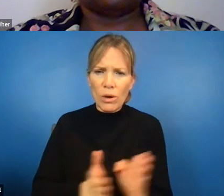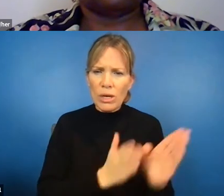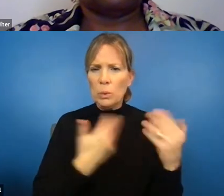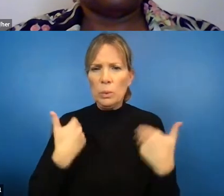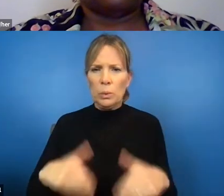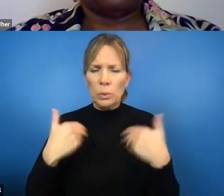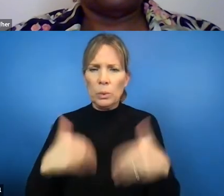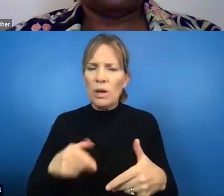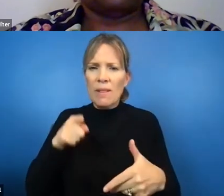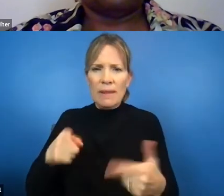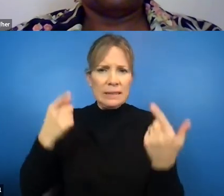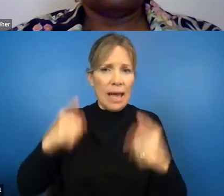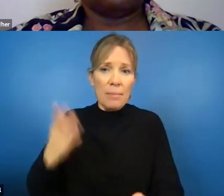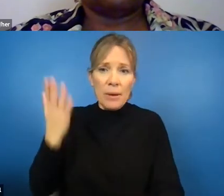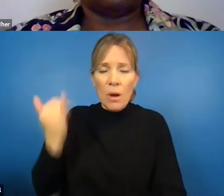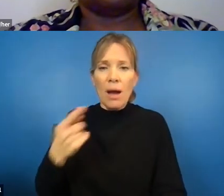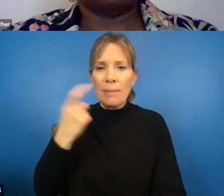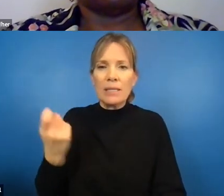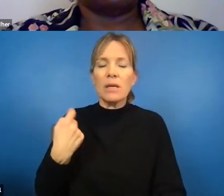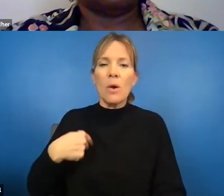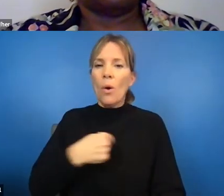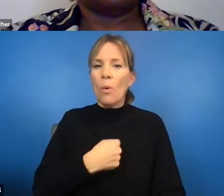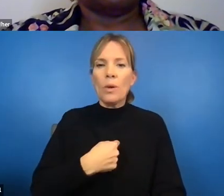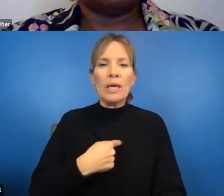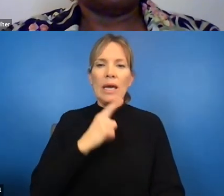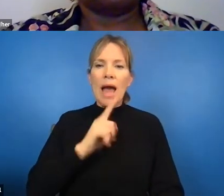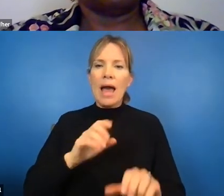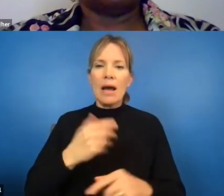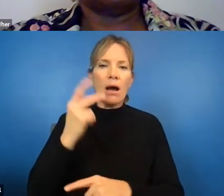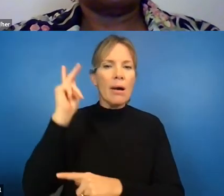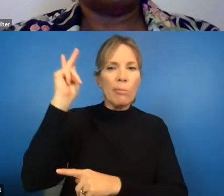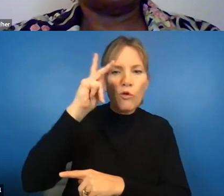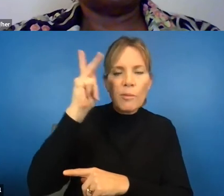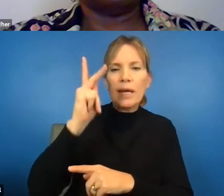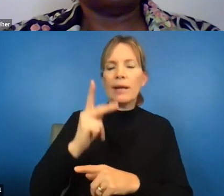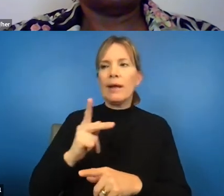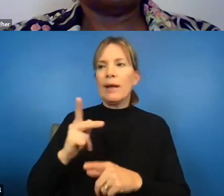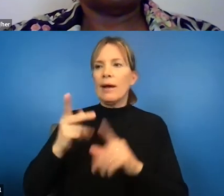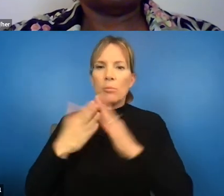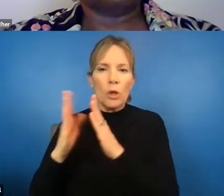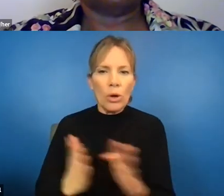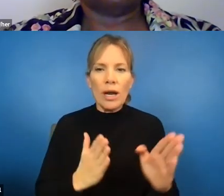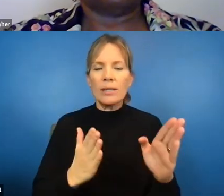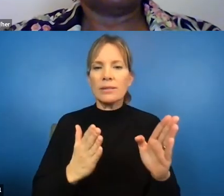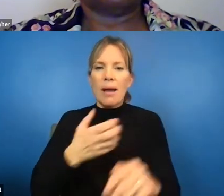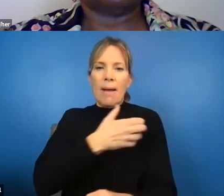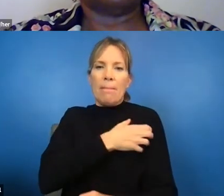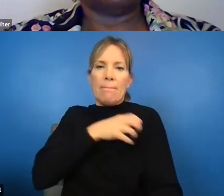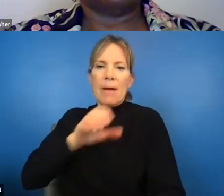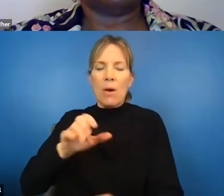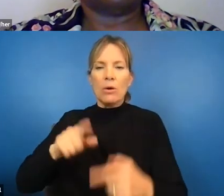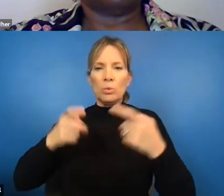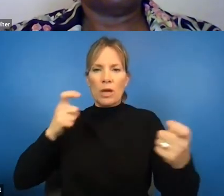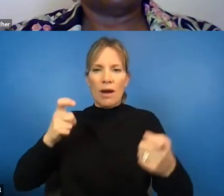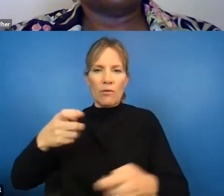built on transitioning from not just movement or community organizing and power to governing